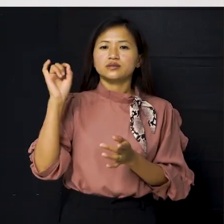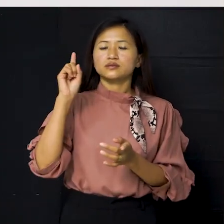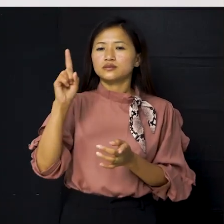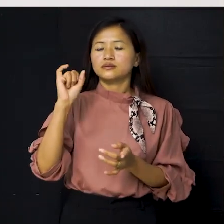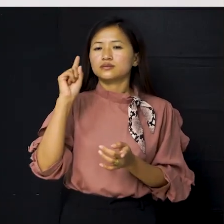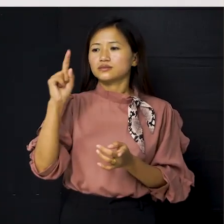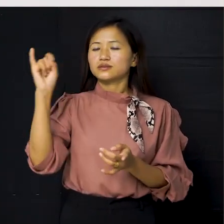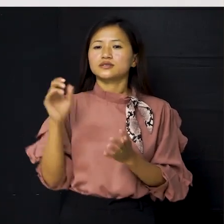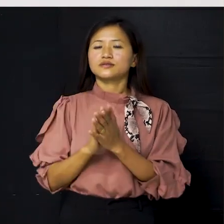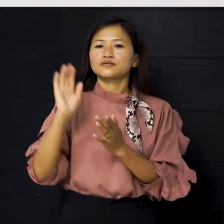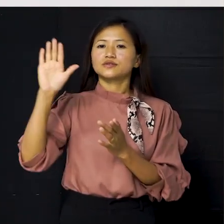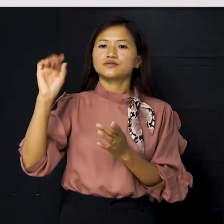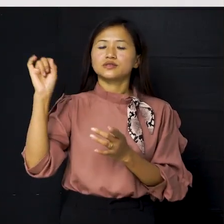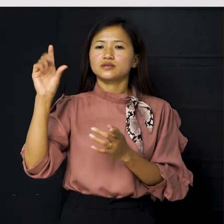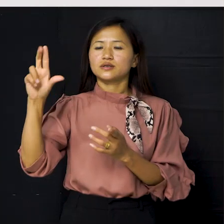1658 to